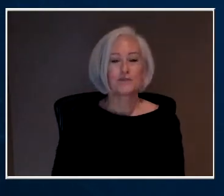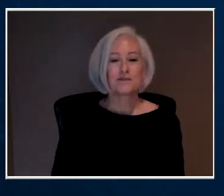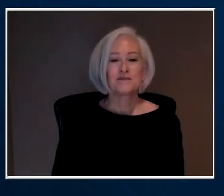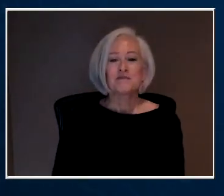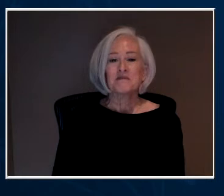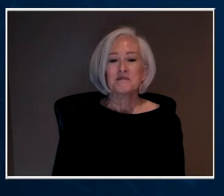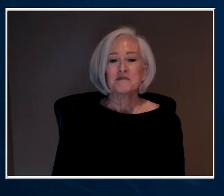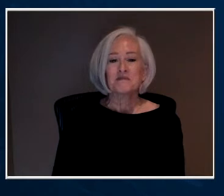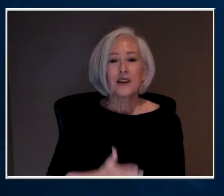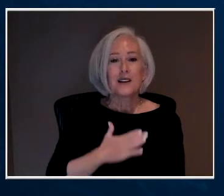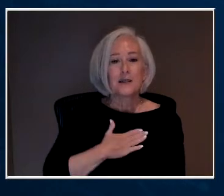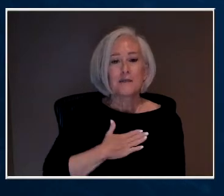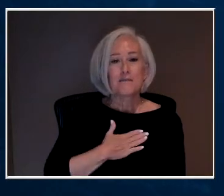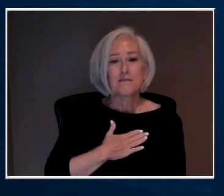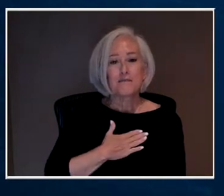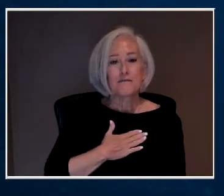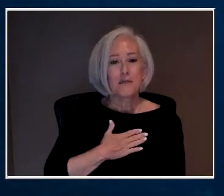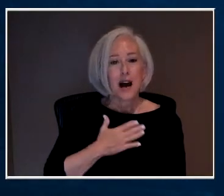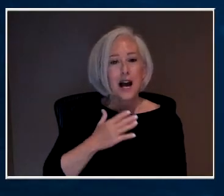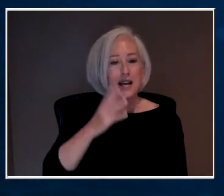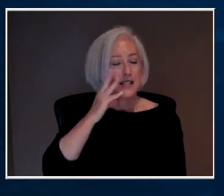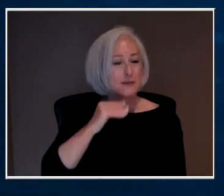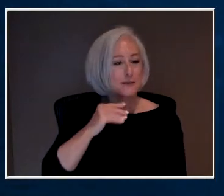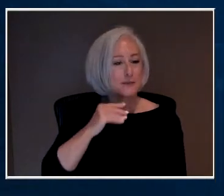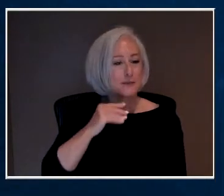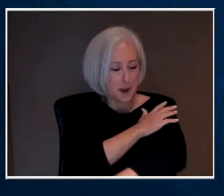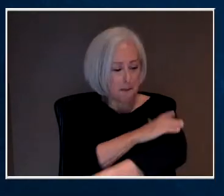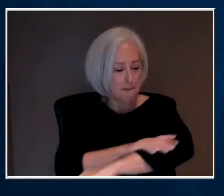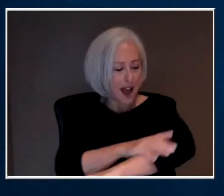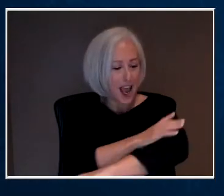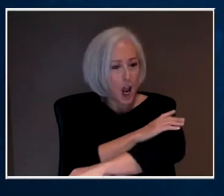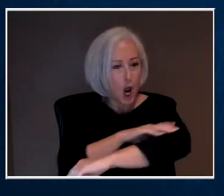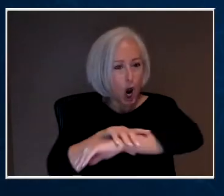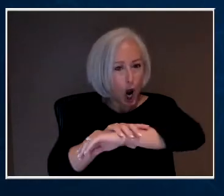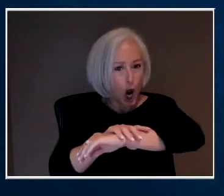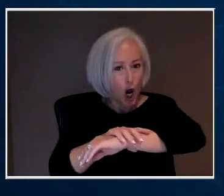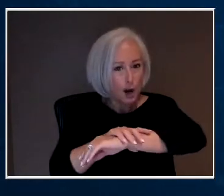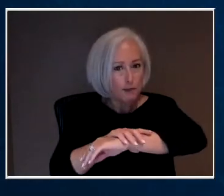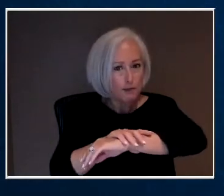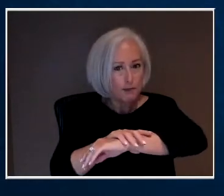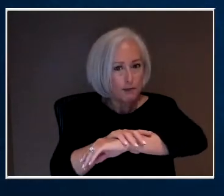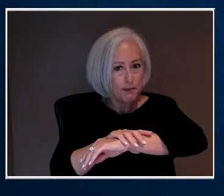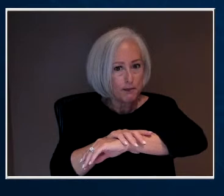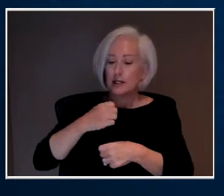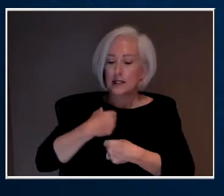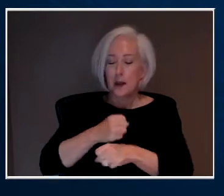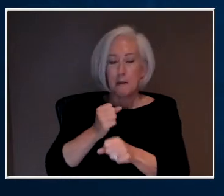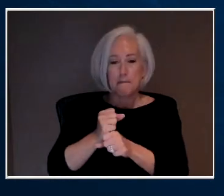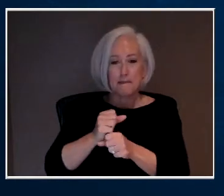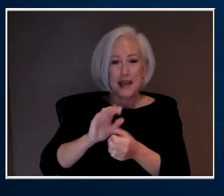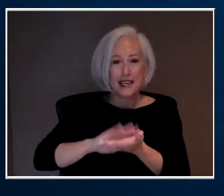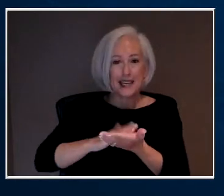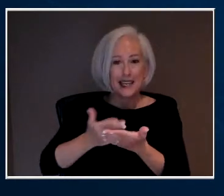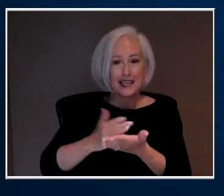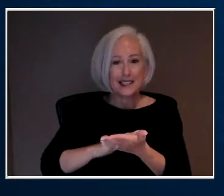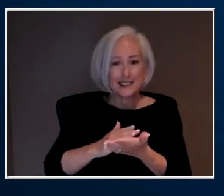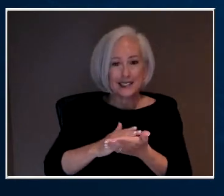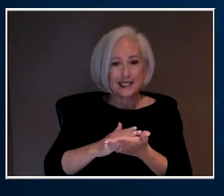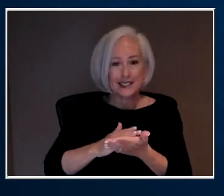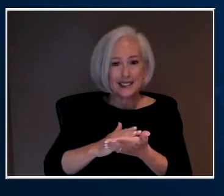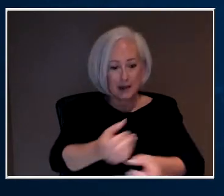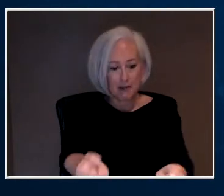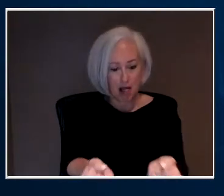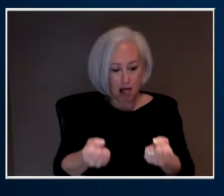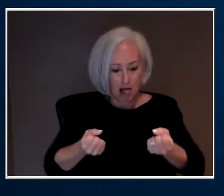My symptoms were in my arm. What happened was I was having a dinner party, making my dinner table bigger, and it fell, and I tried